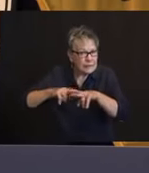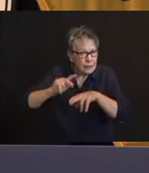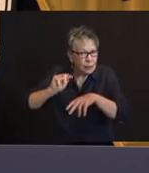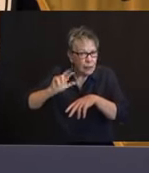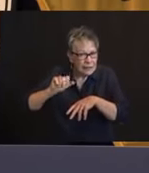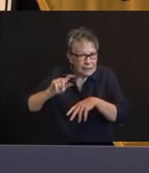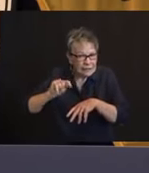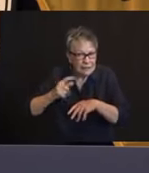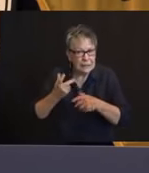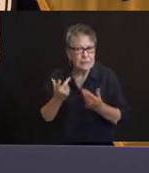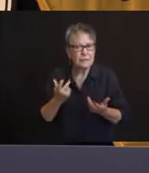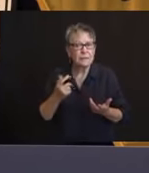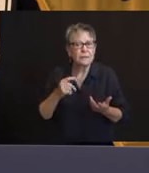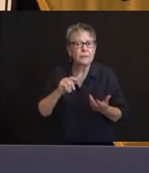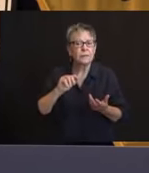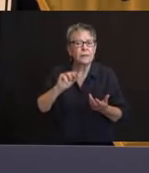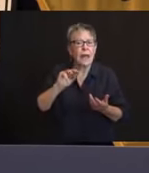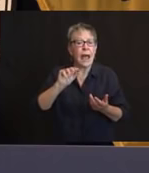just mentioned.